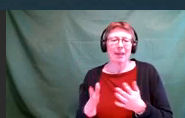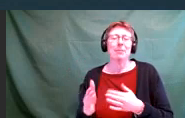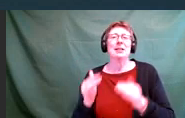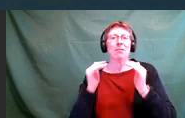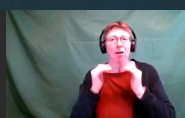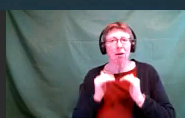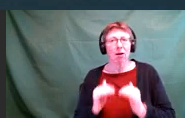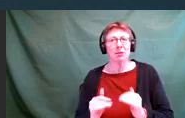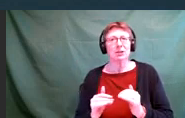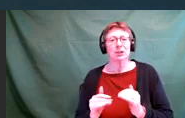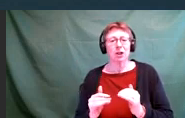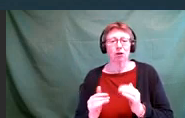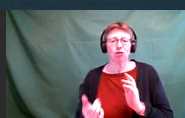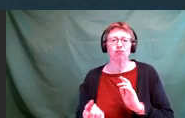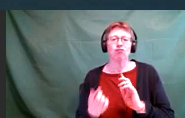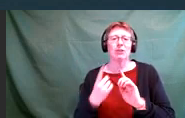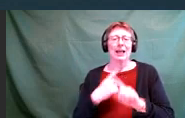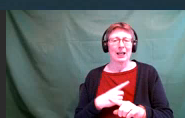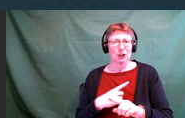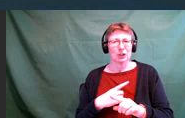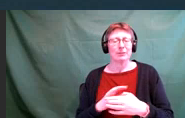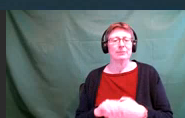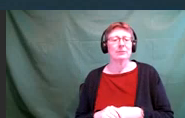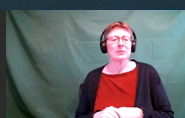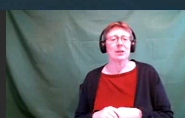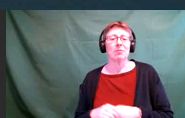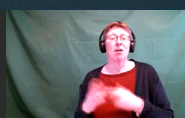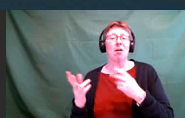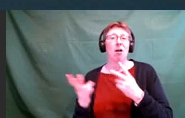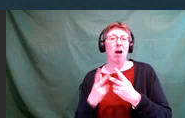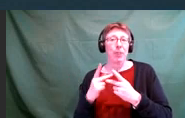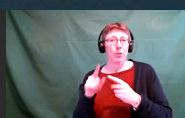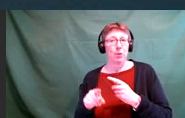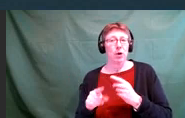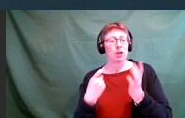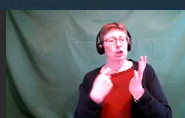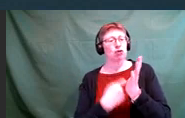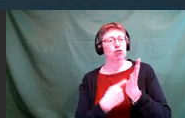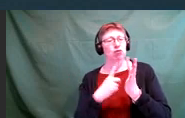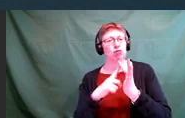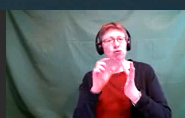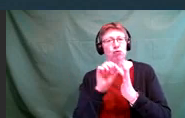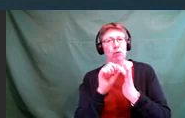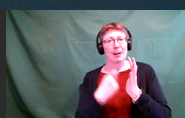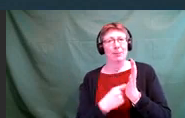The other behavioral bias that we have is called representativeness.